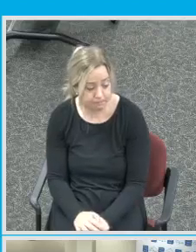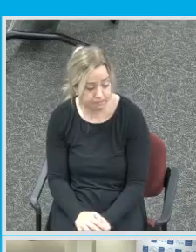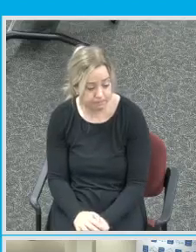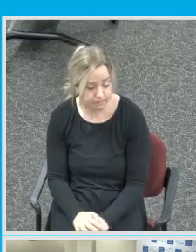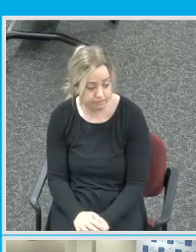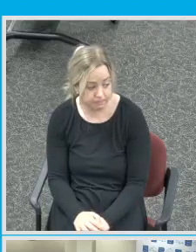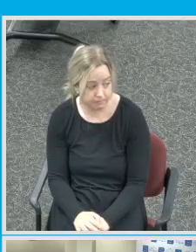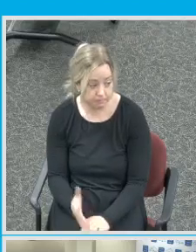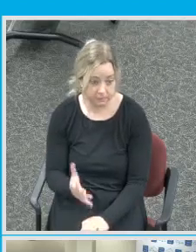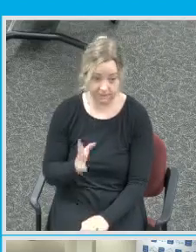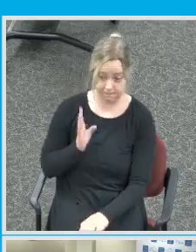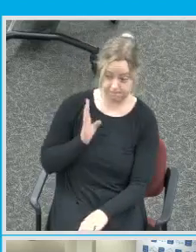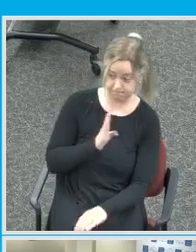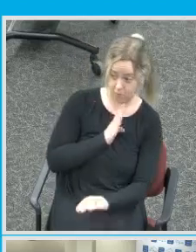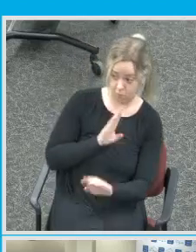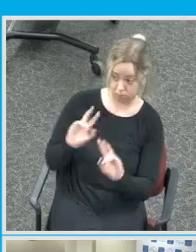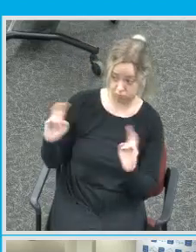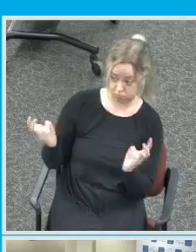Any board questions?